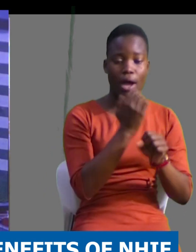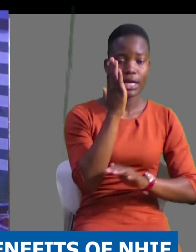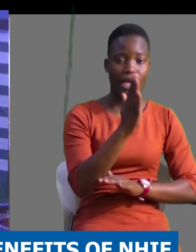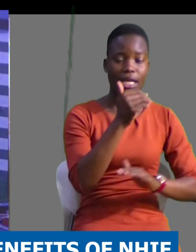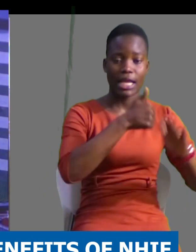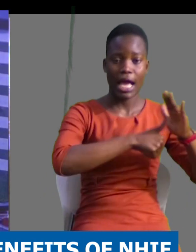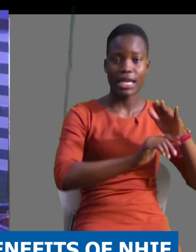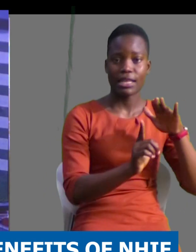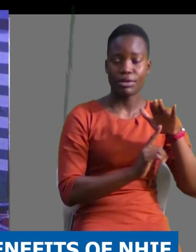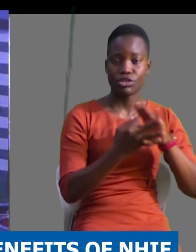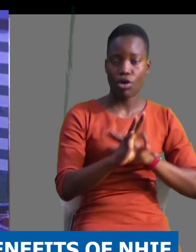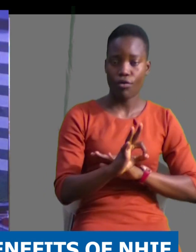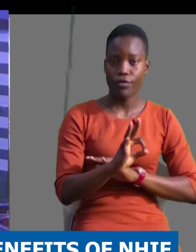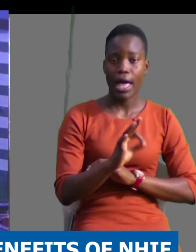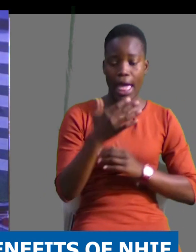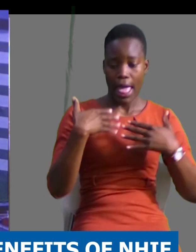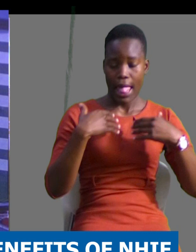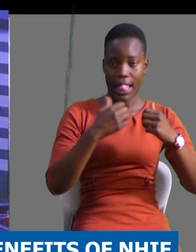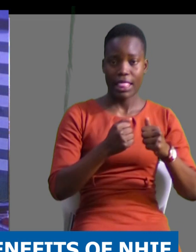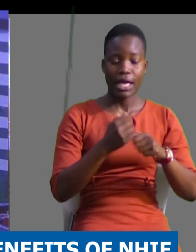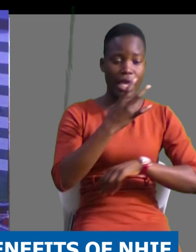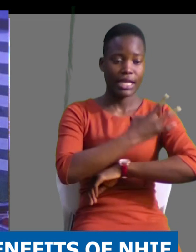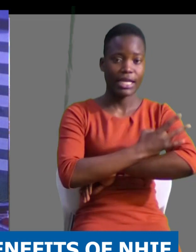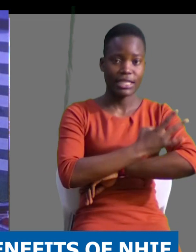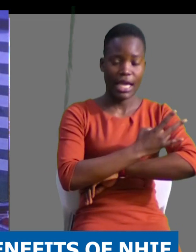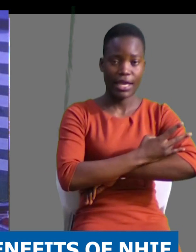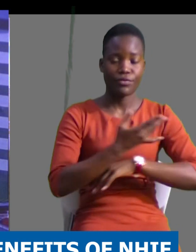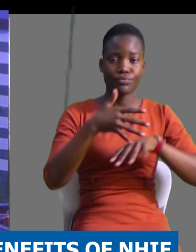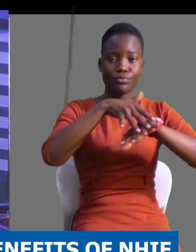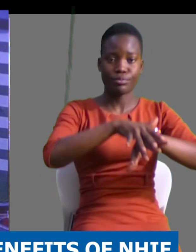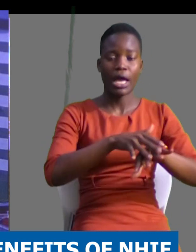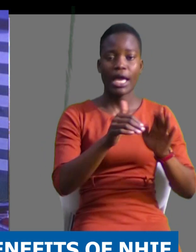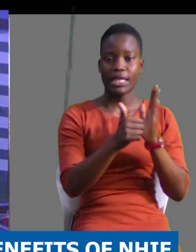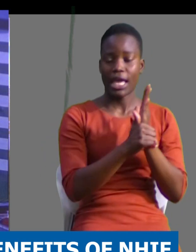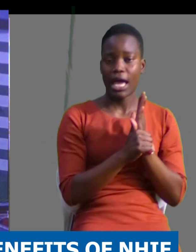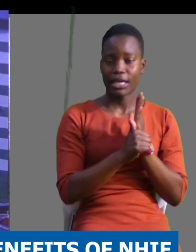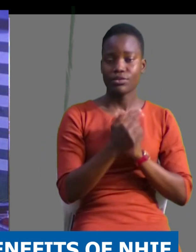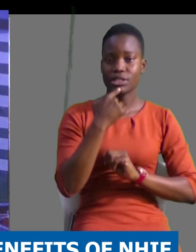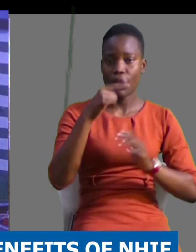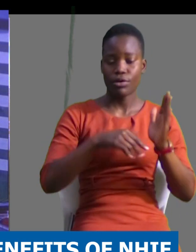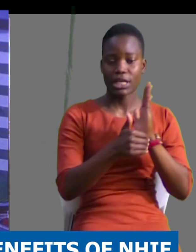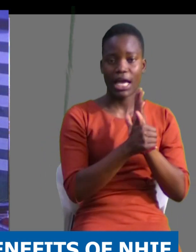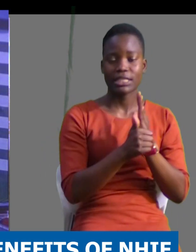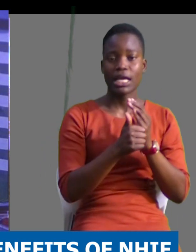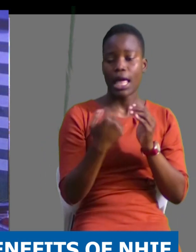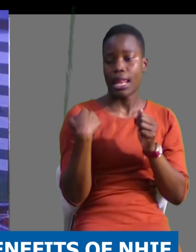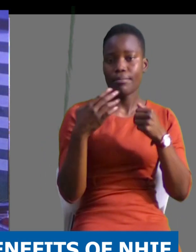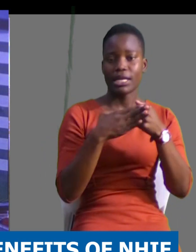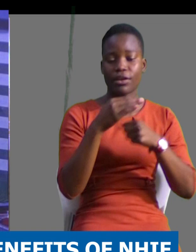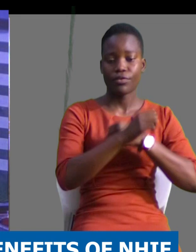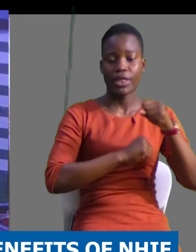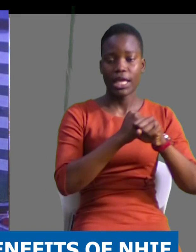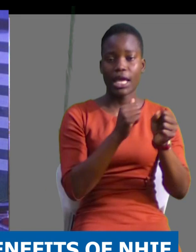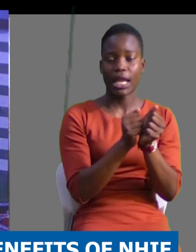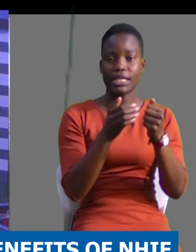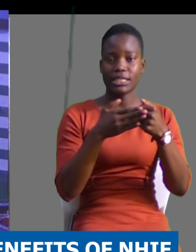we work directly under the Ministry of Health. NHIF, let's say, it's enshrined within the Act. We actually say Act number